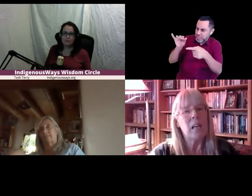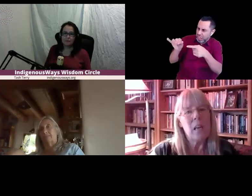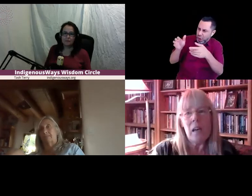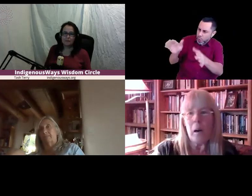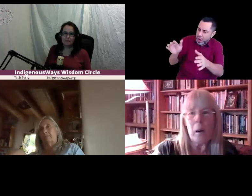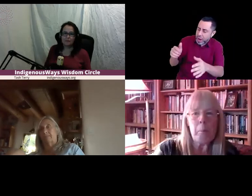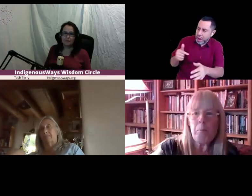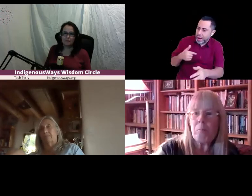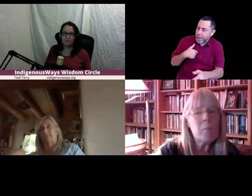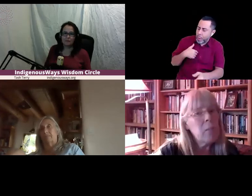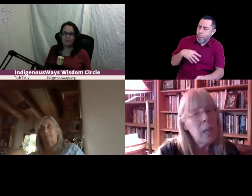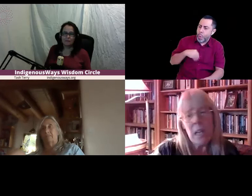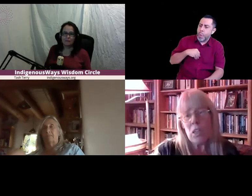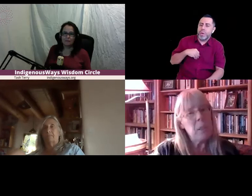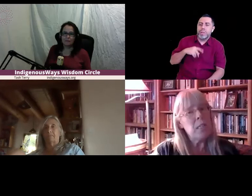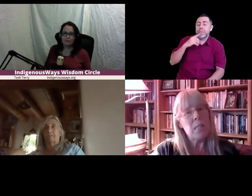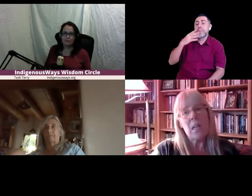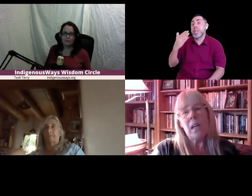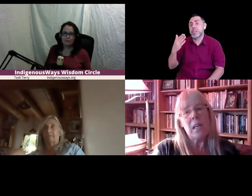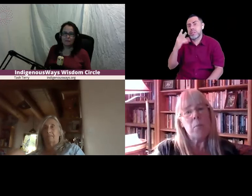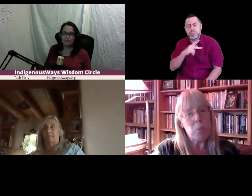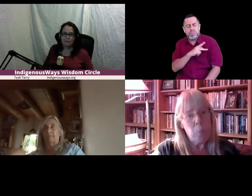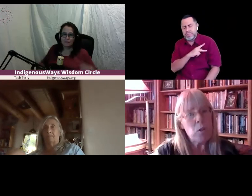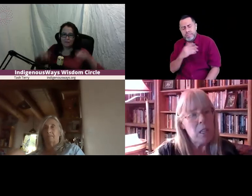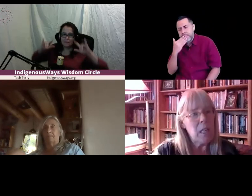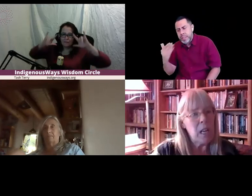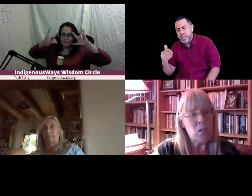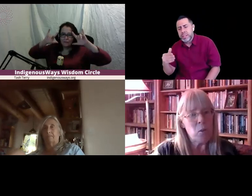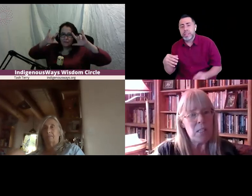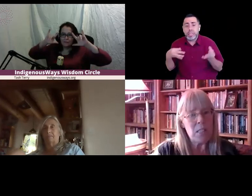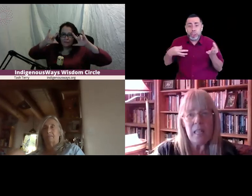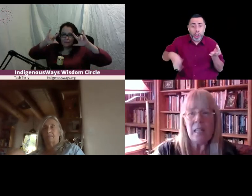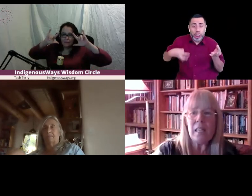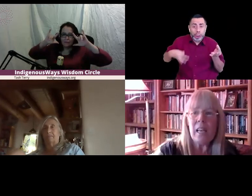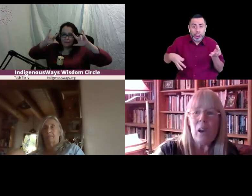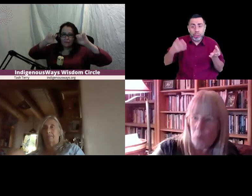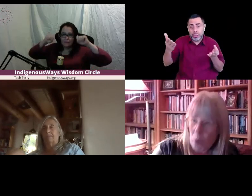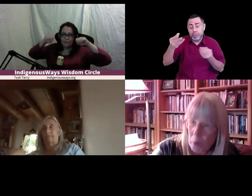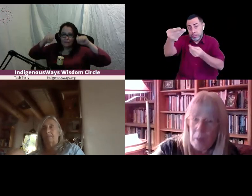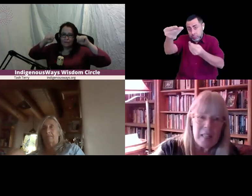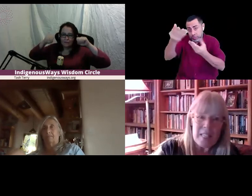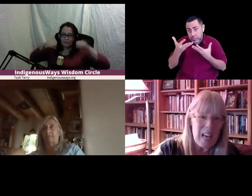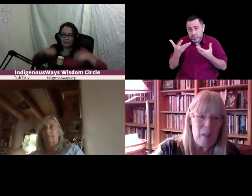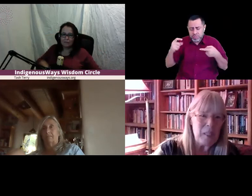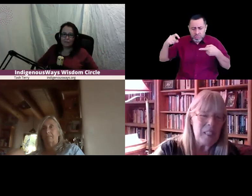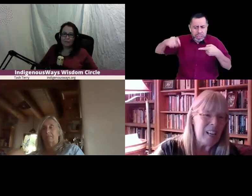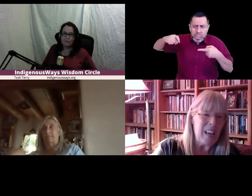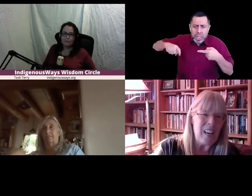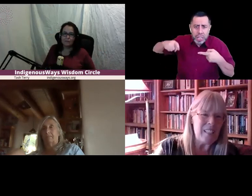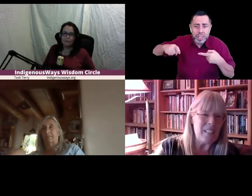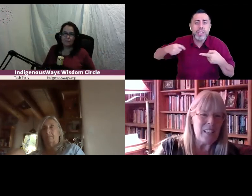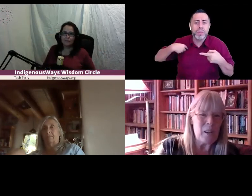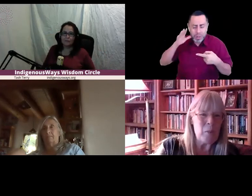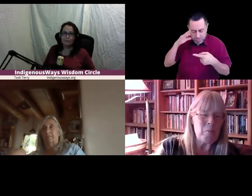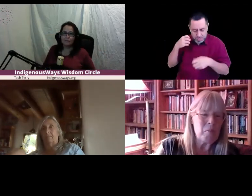that. Tash, please keep us posted as to what's needed. We will make this happen.